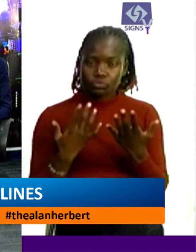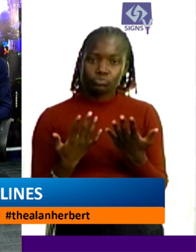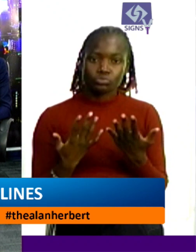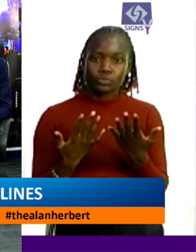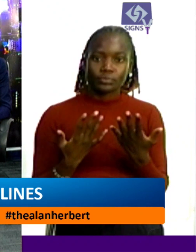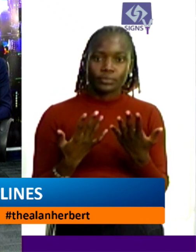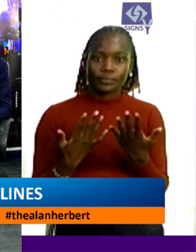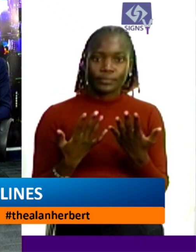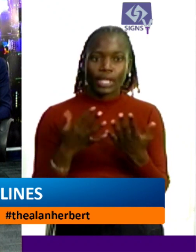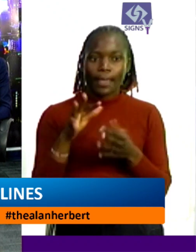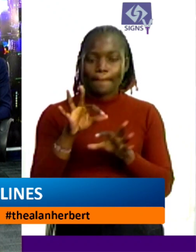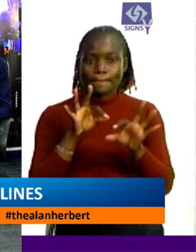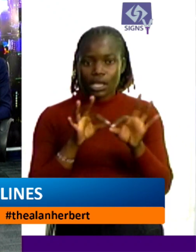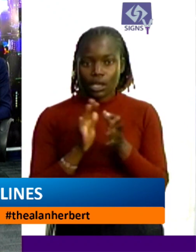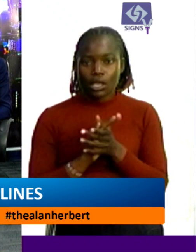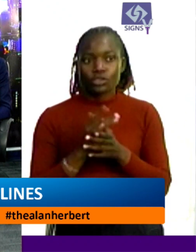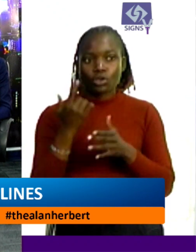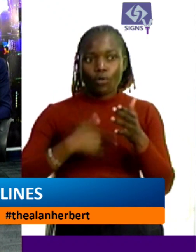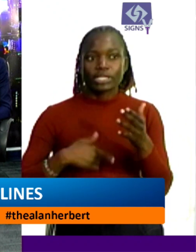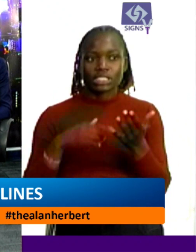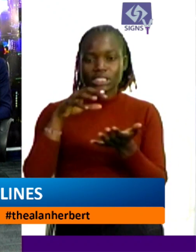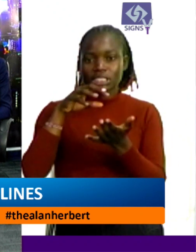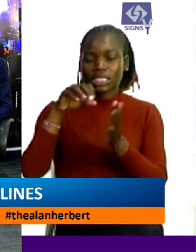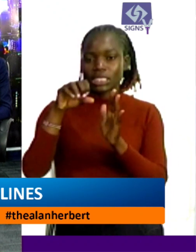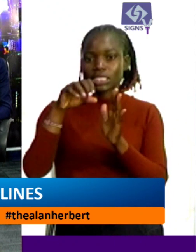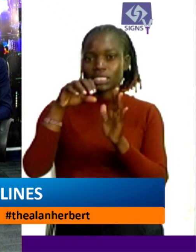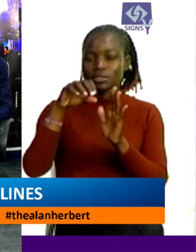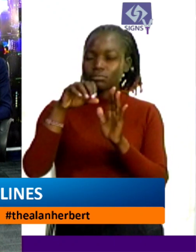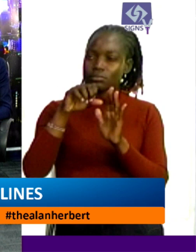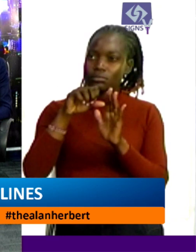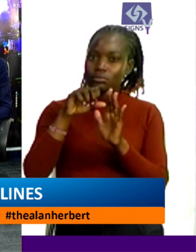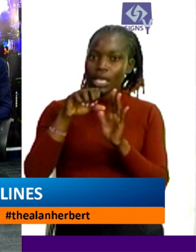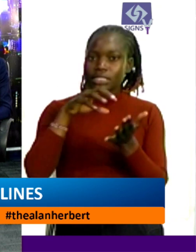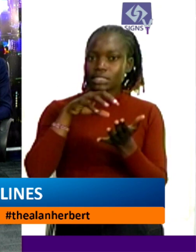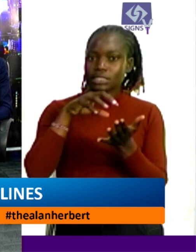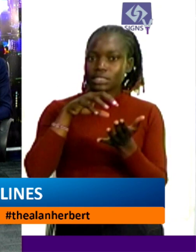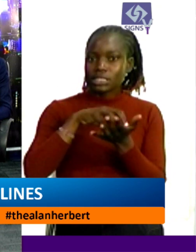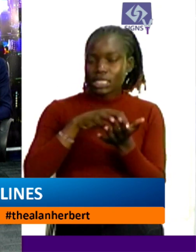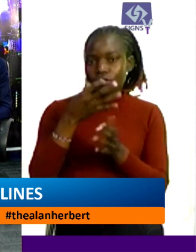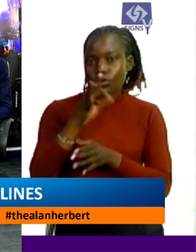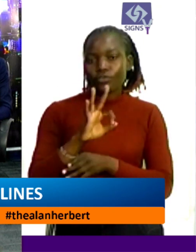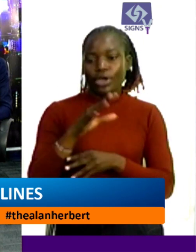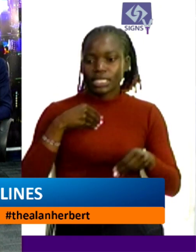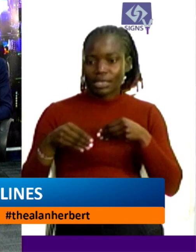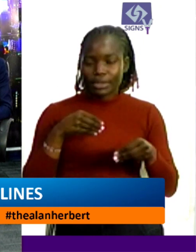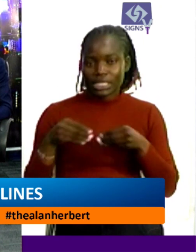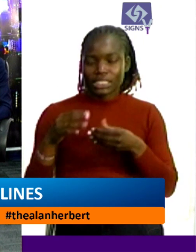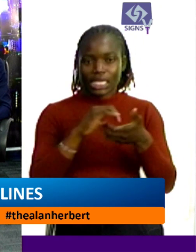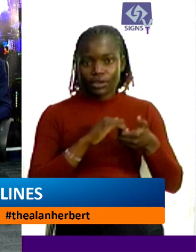have across the African continent. What is the status of disability employment, civic engagement and education,